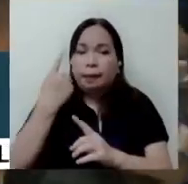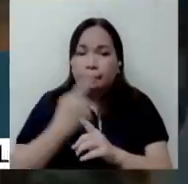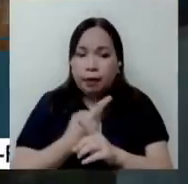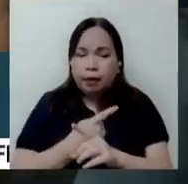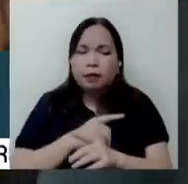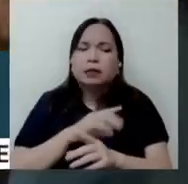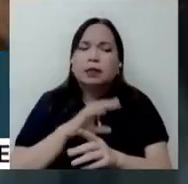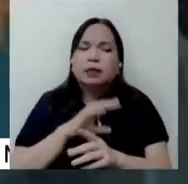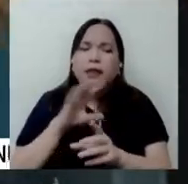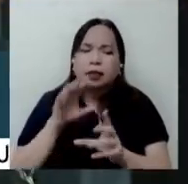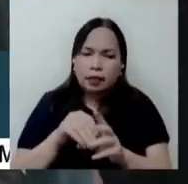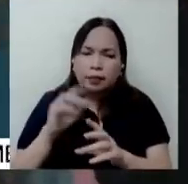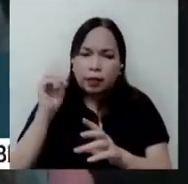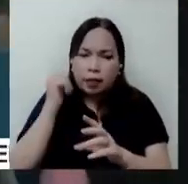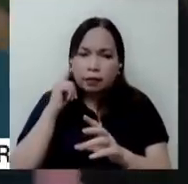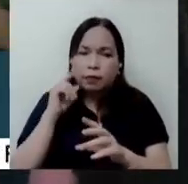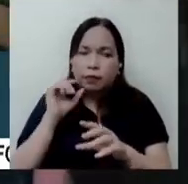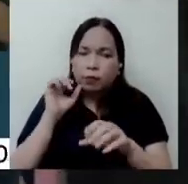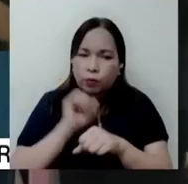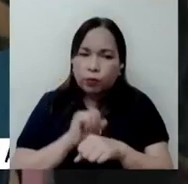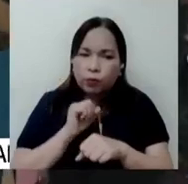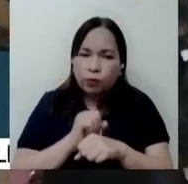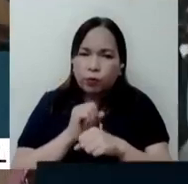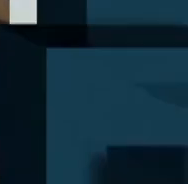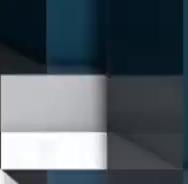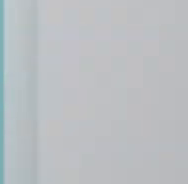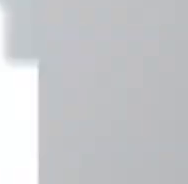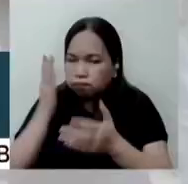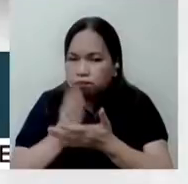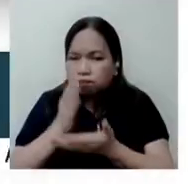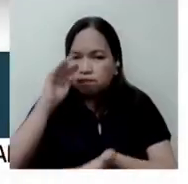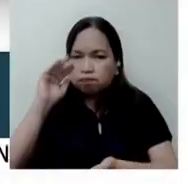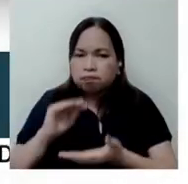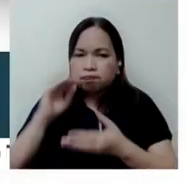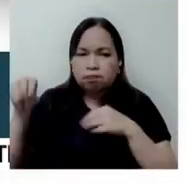government's efforts to crack down on human trafficking.